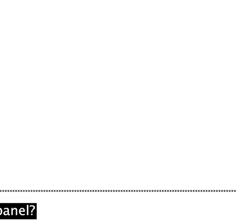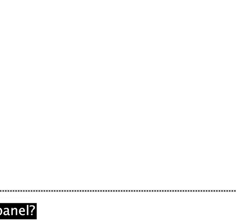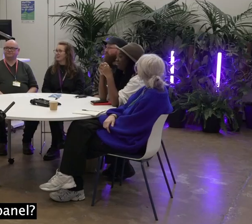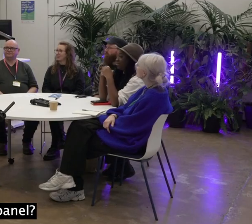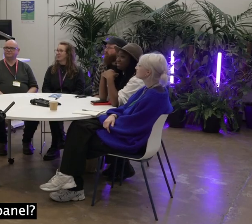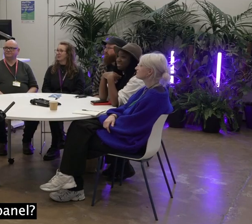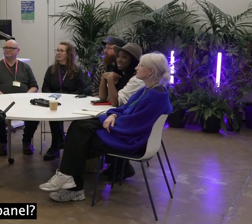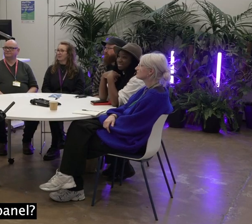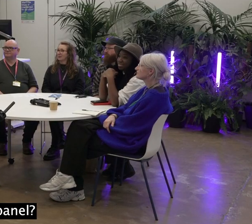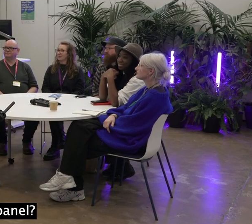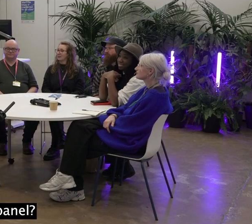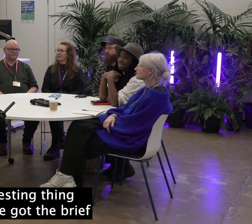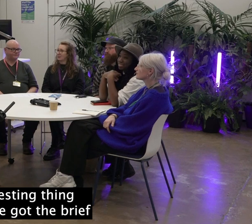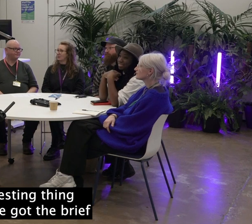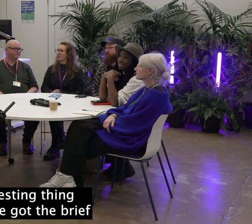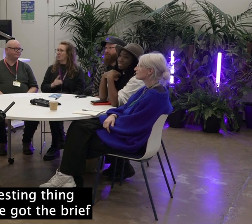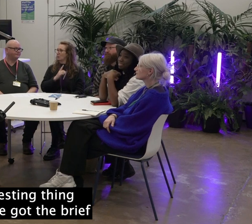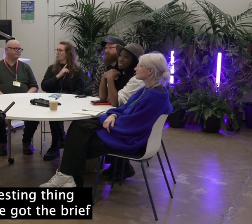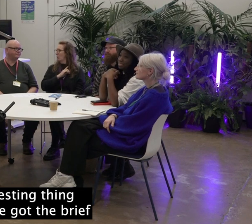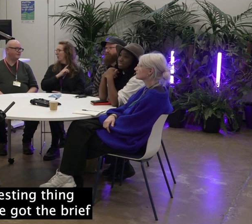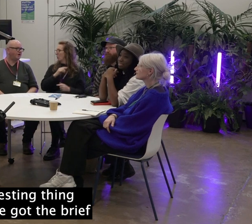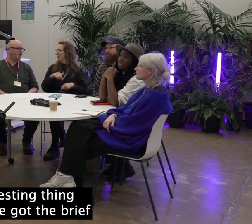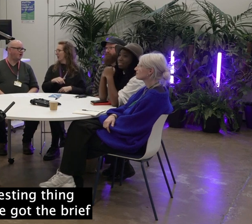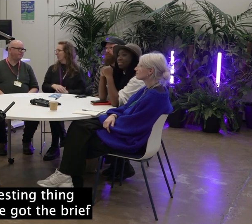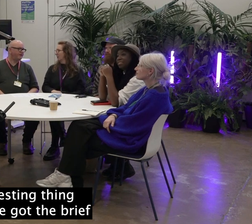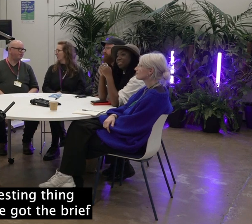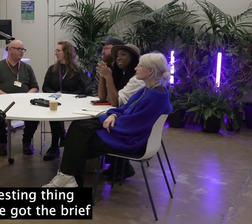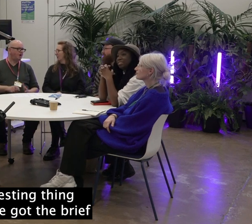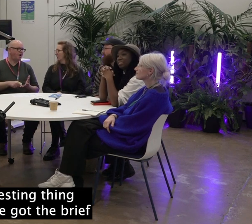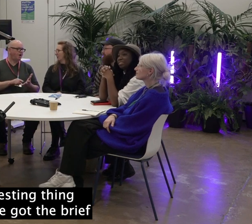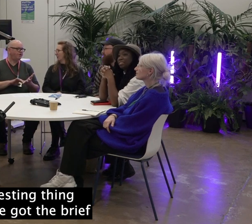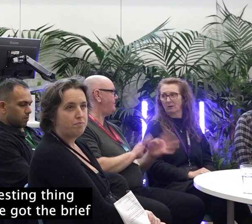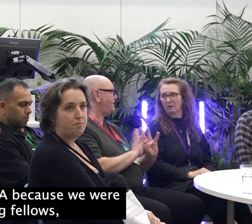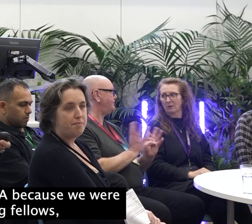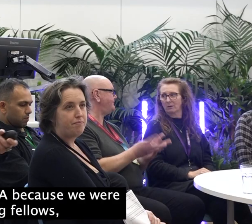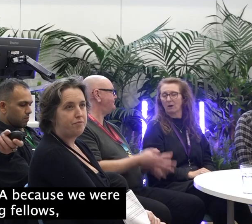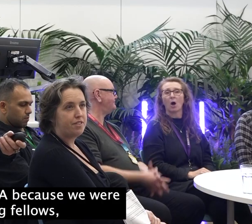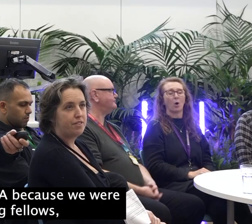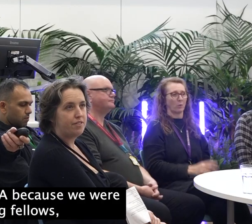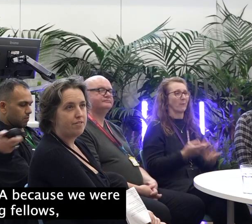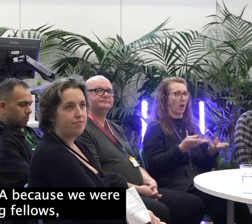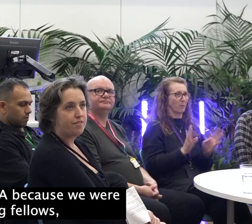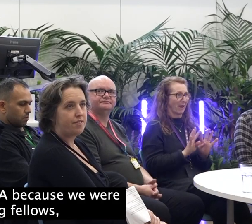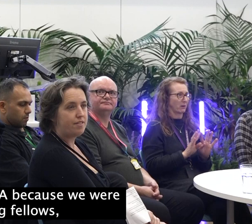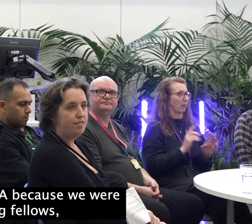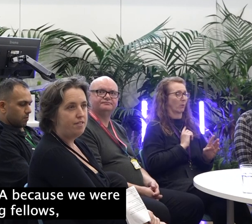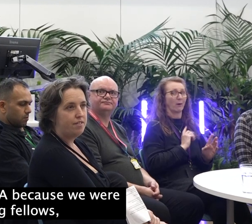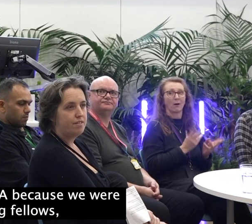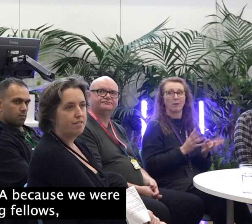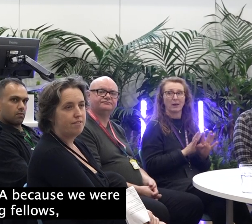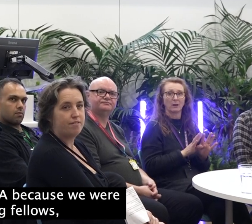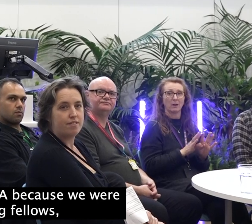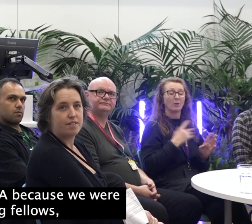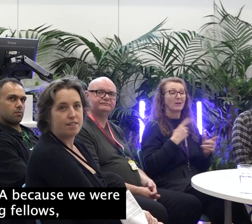Why Unpanel? Well, the interesting thing was that when we got the brief for this today, it was